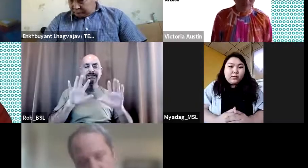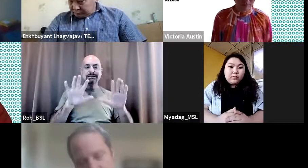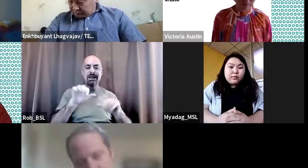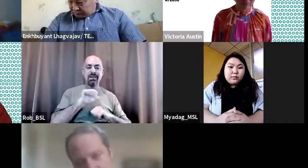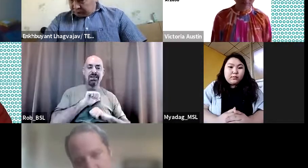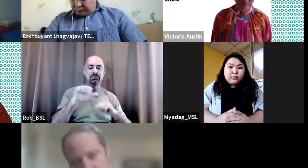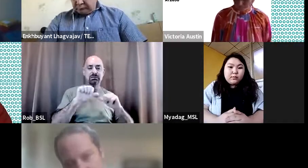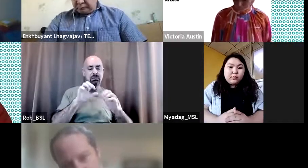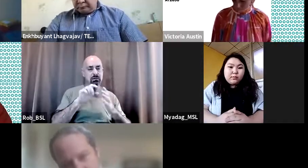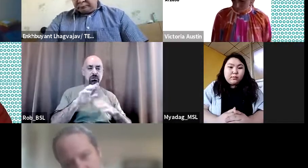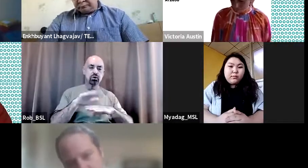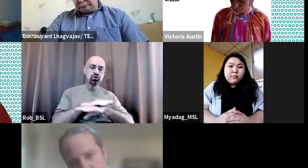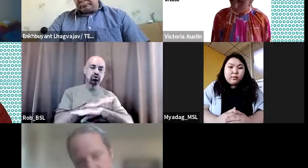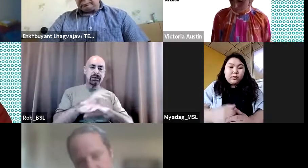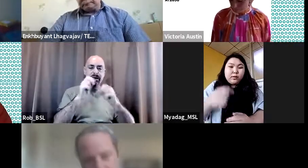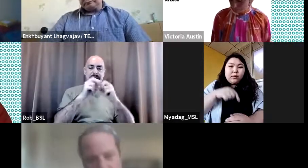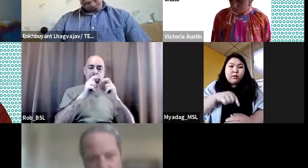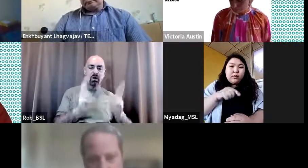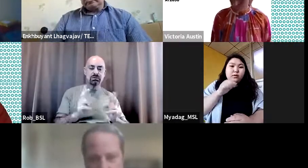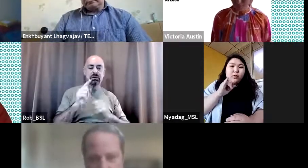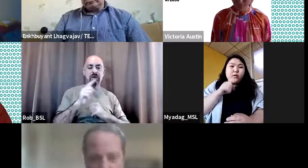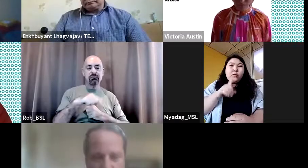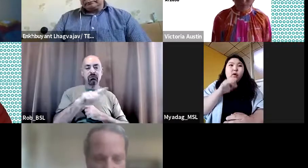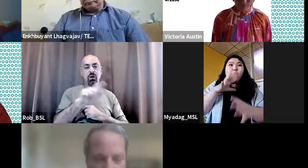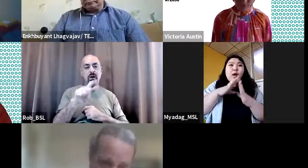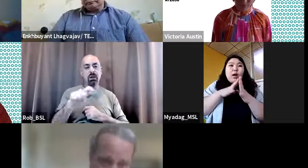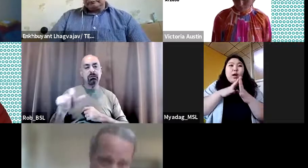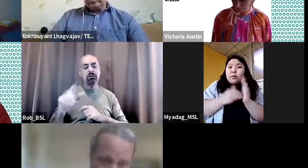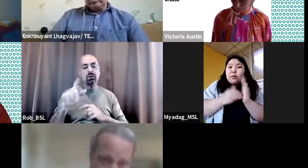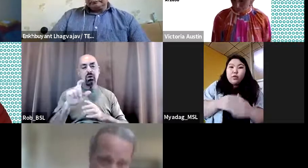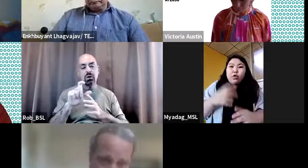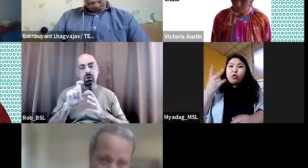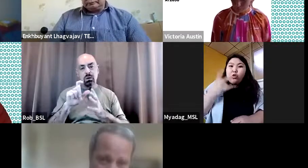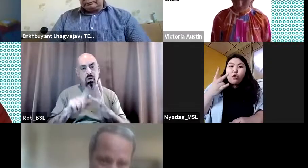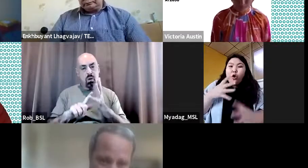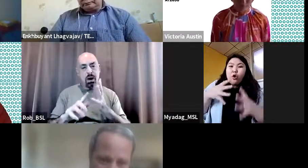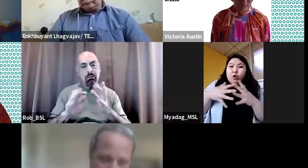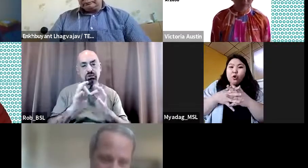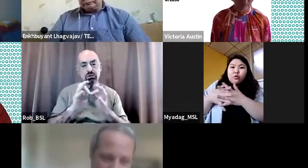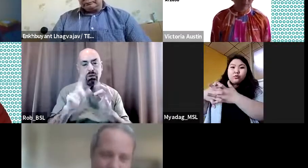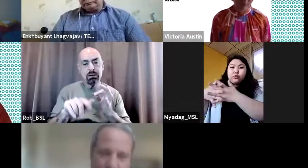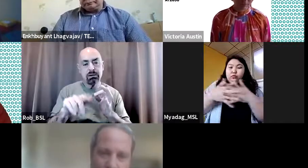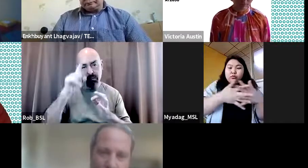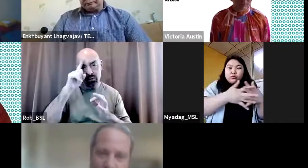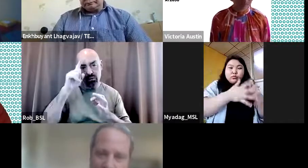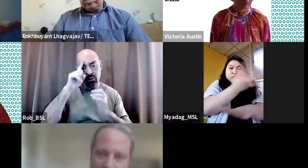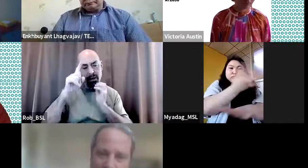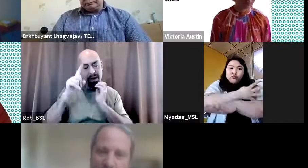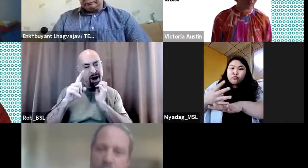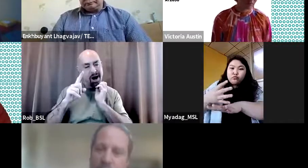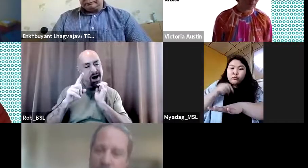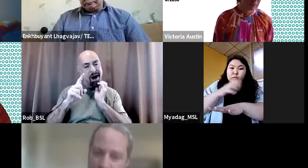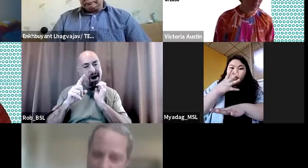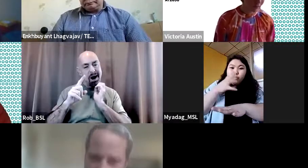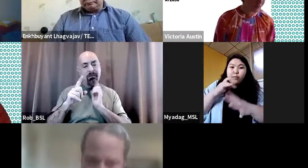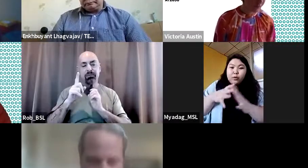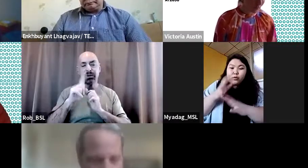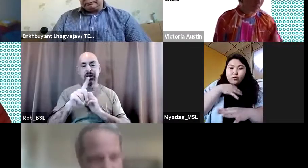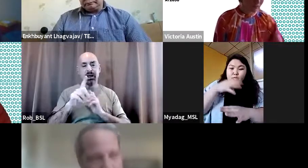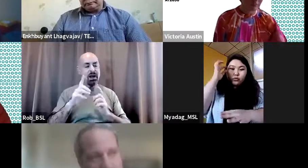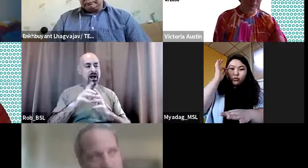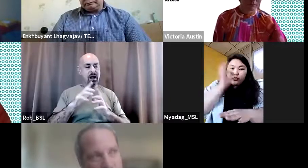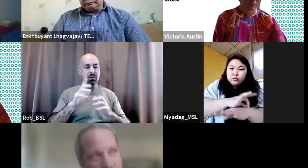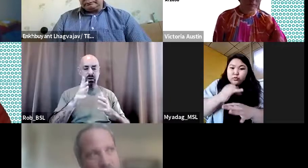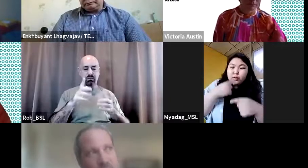housing for the people of Ulaanbaatar and Mongolia, and redevelop 100 hectares into eco district.